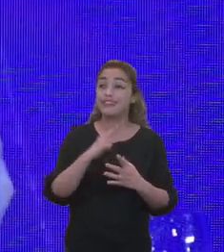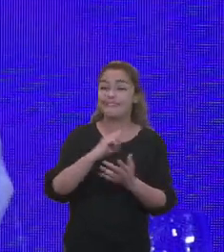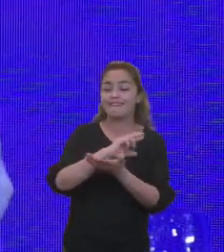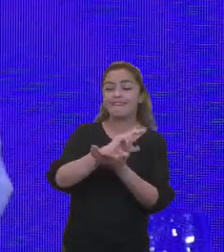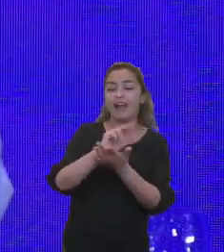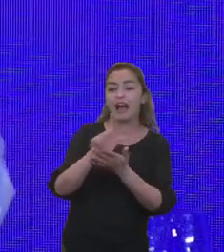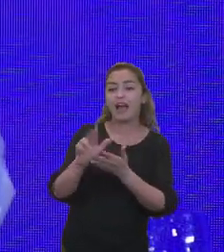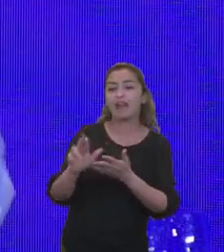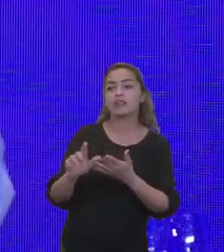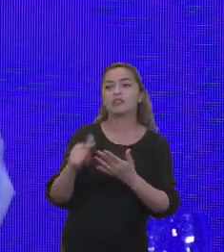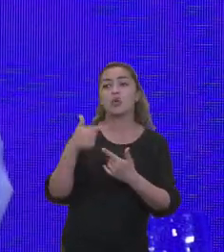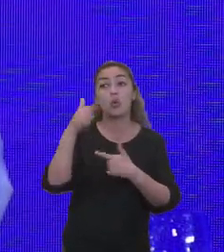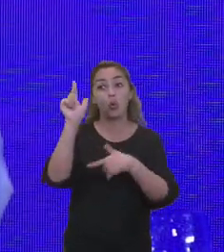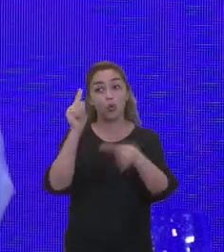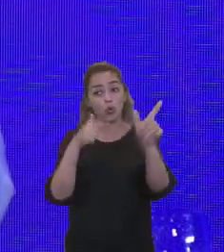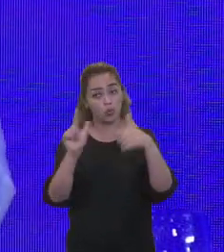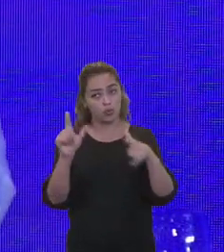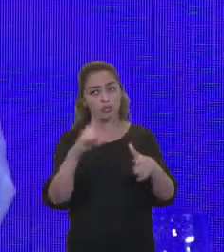several activities